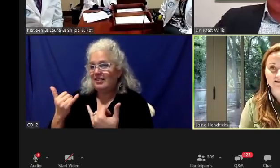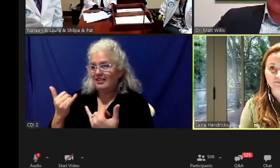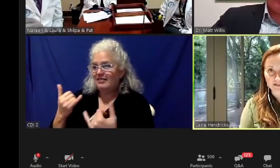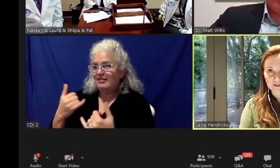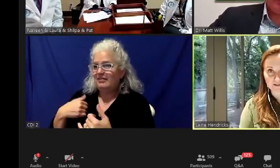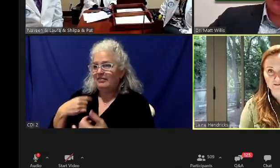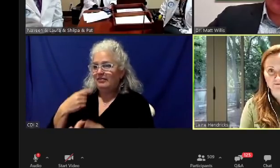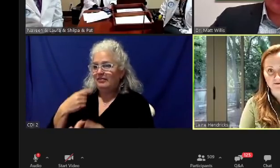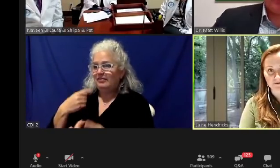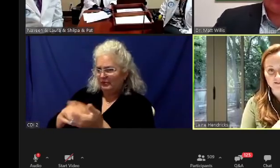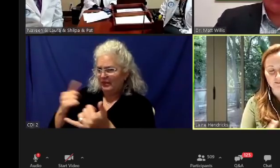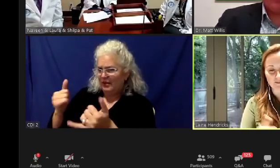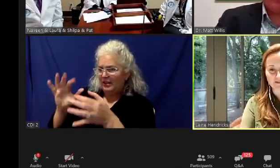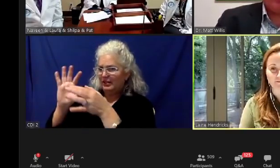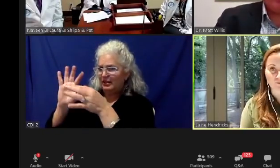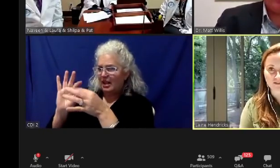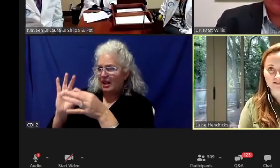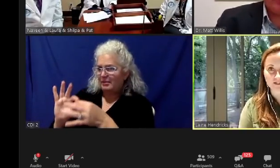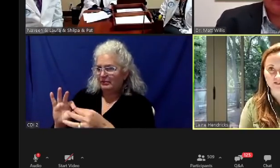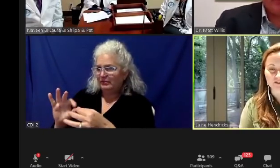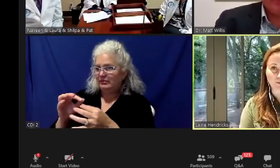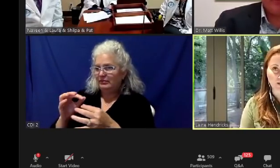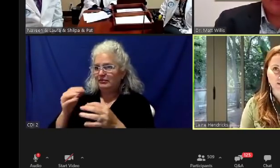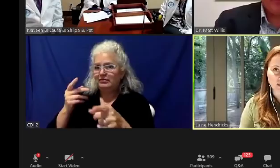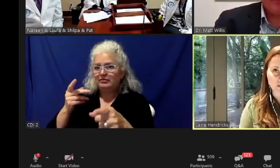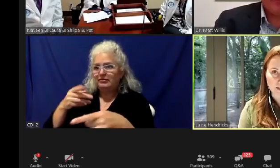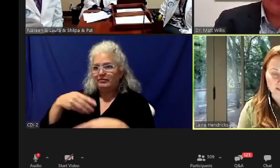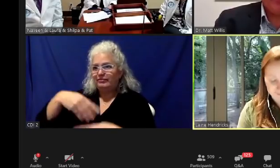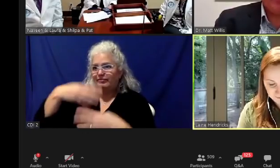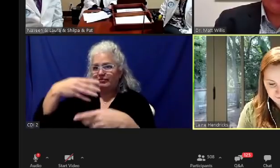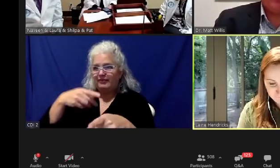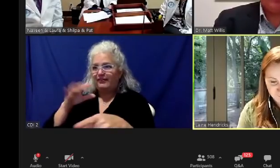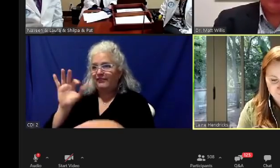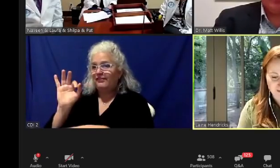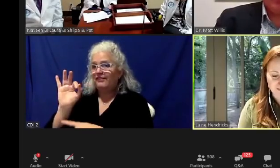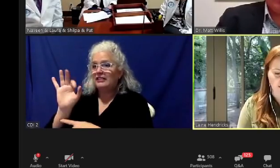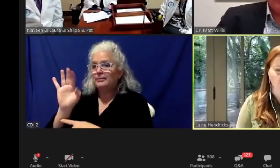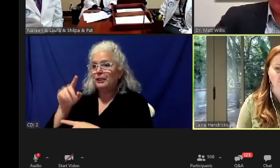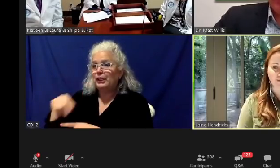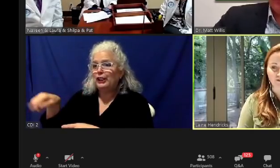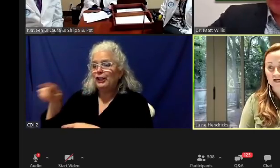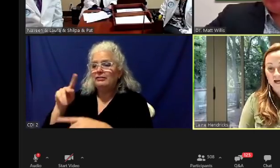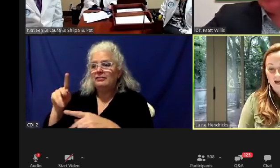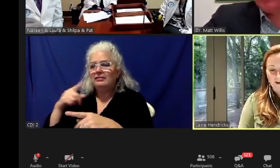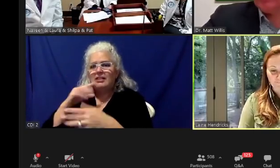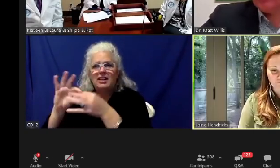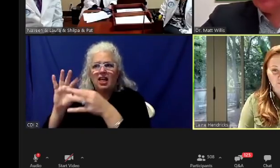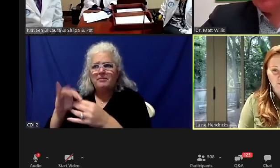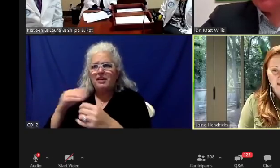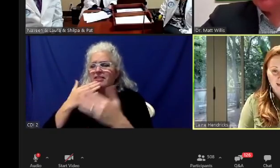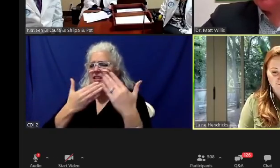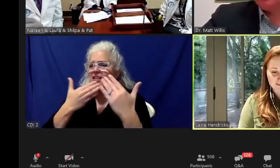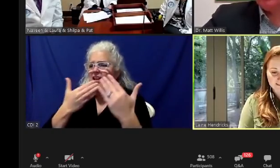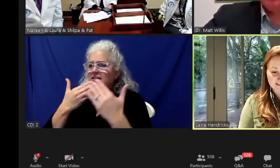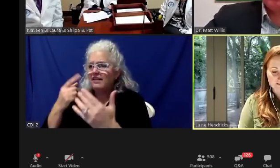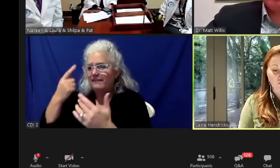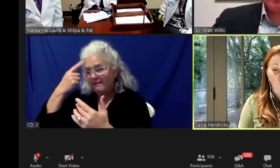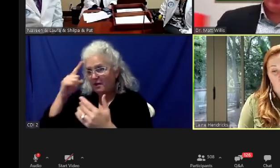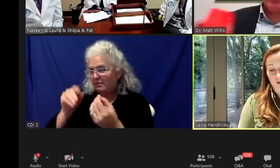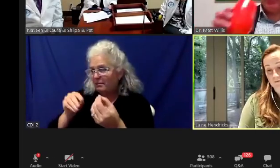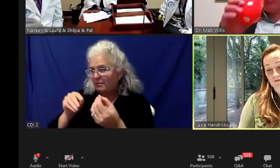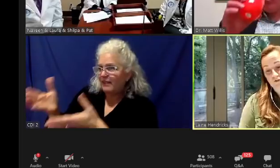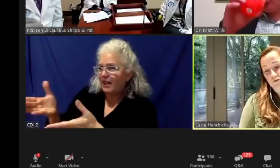detailed explanation of the various pieces of your presentation. So I want to thank you again for providing that overview. We have